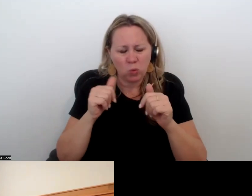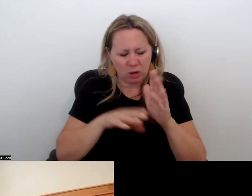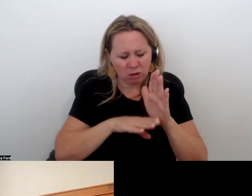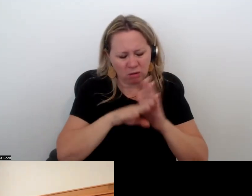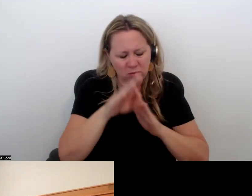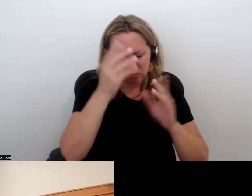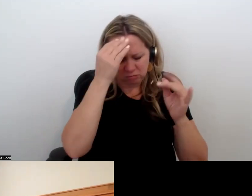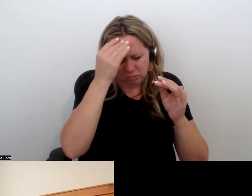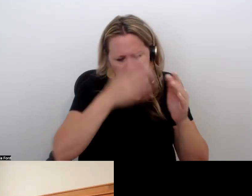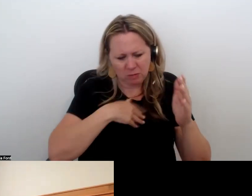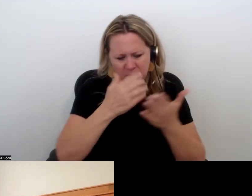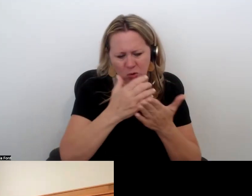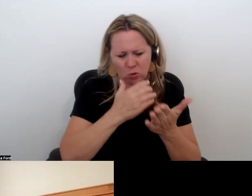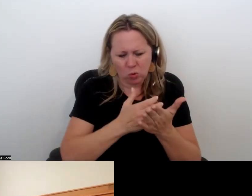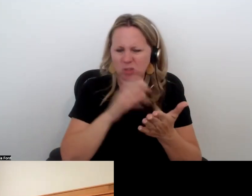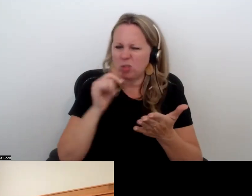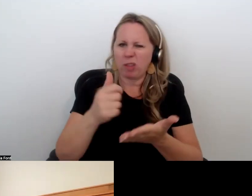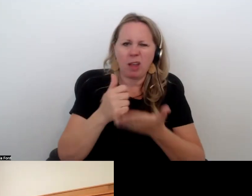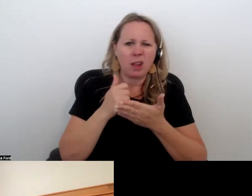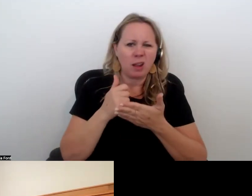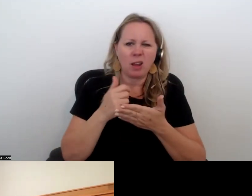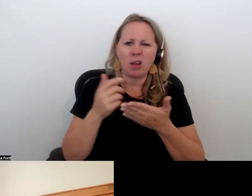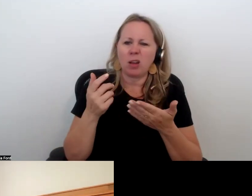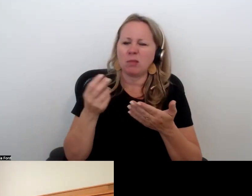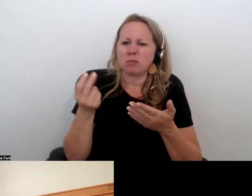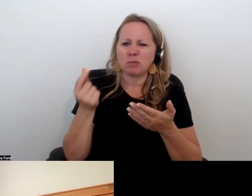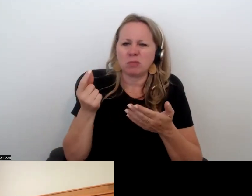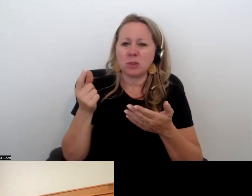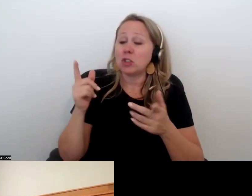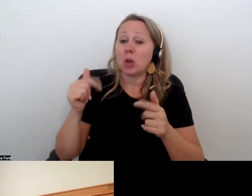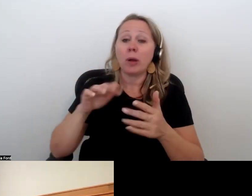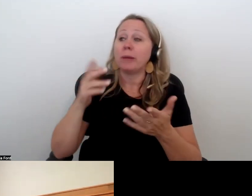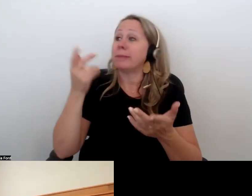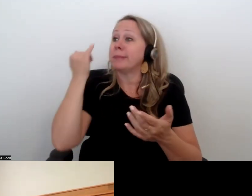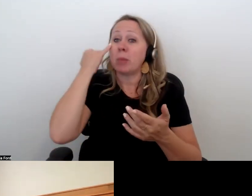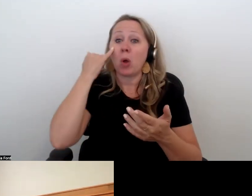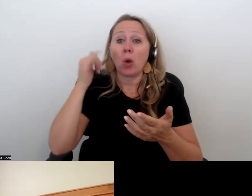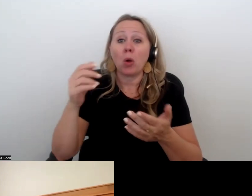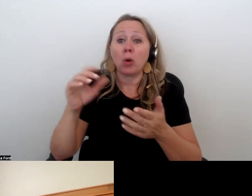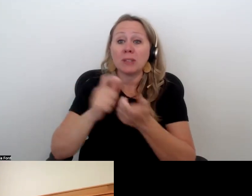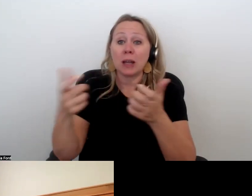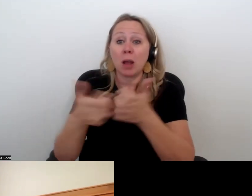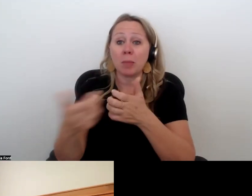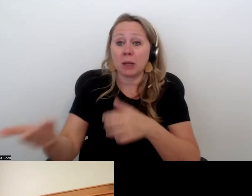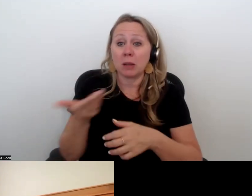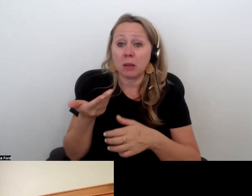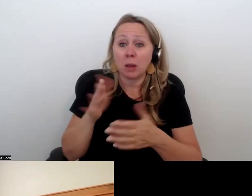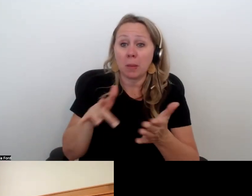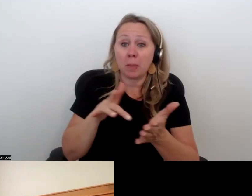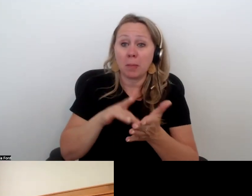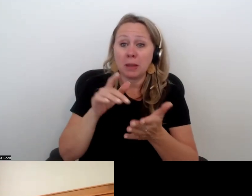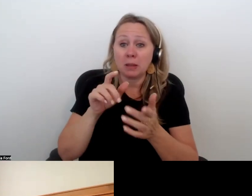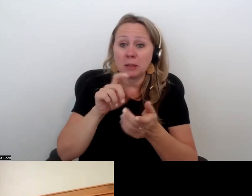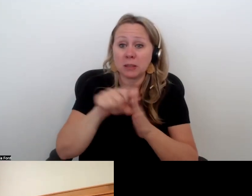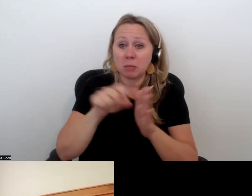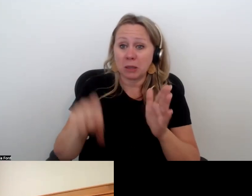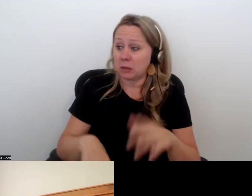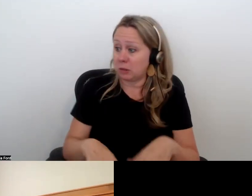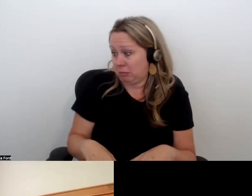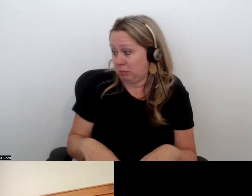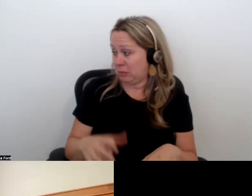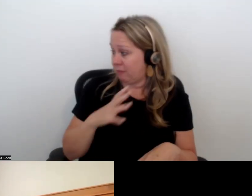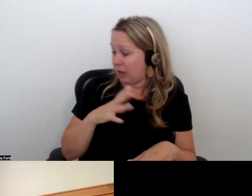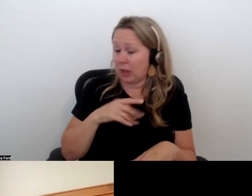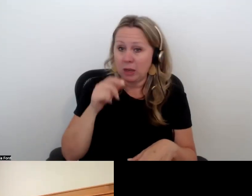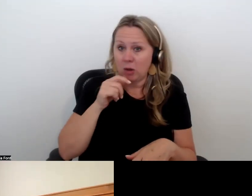me when accommodations come up in the middle of the semester. I don't have to change course or kind of think of a corner case of how I'm